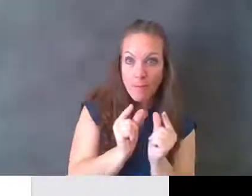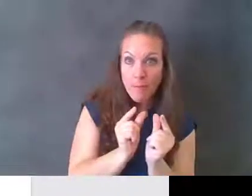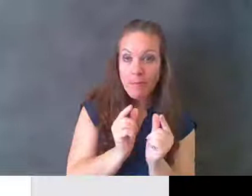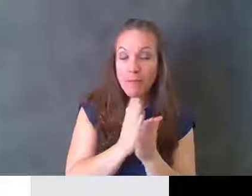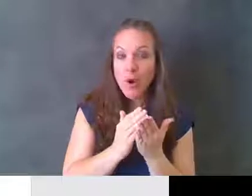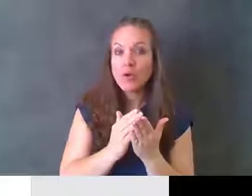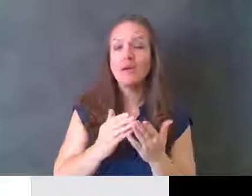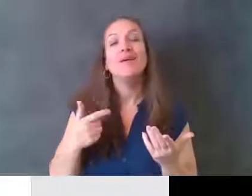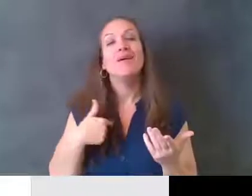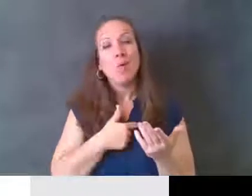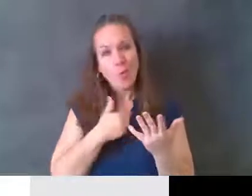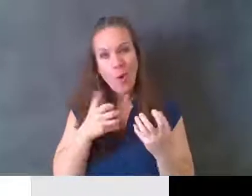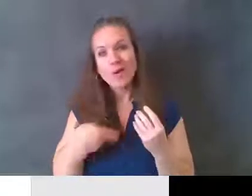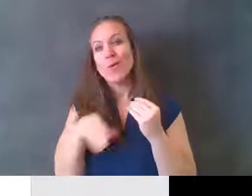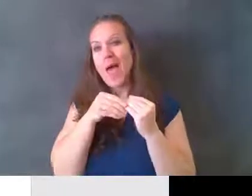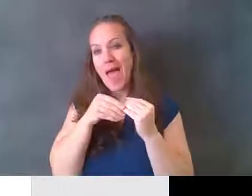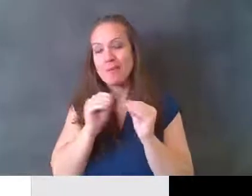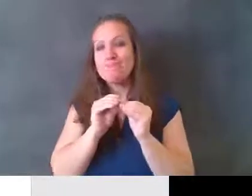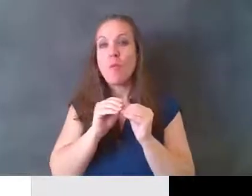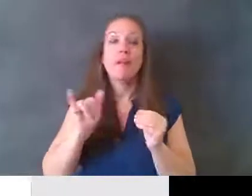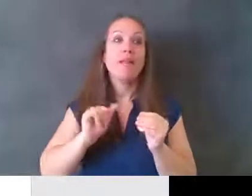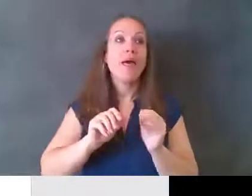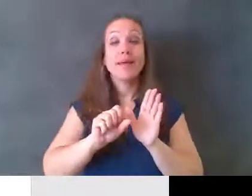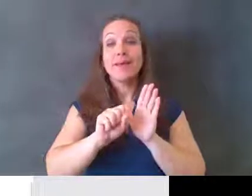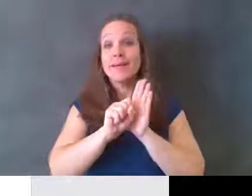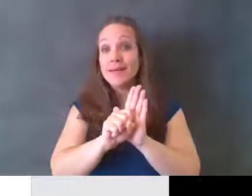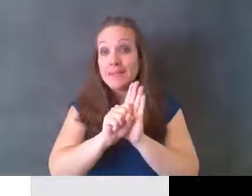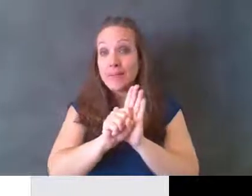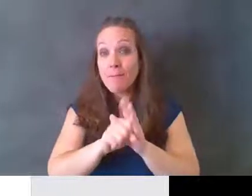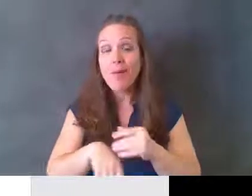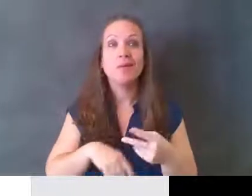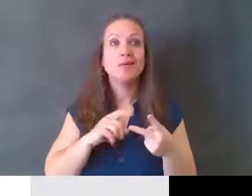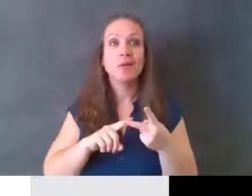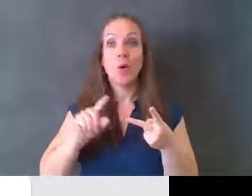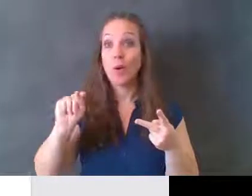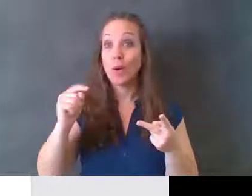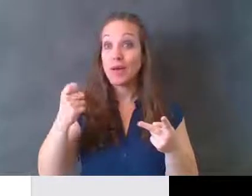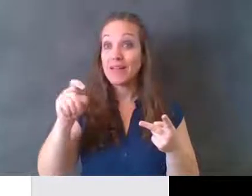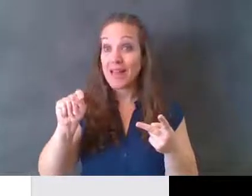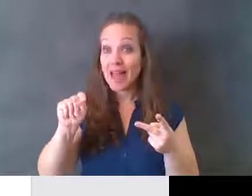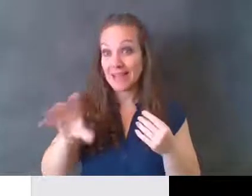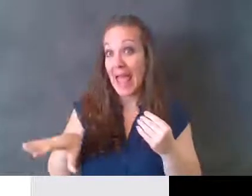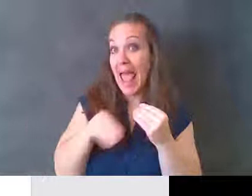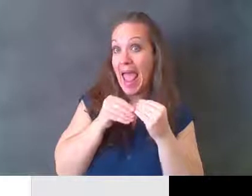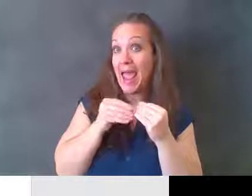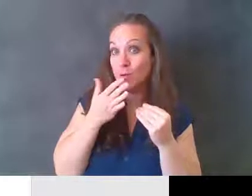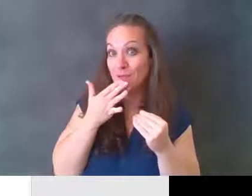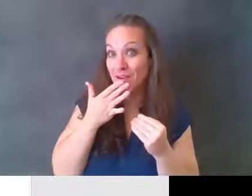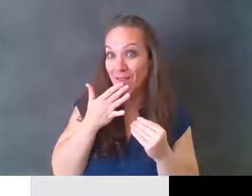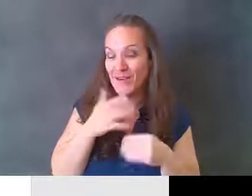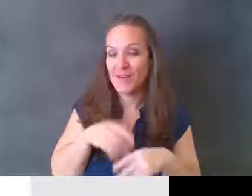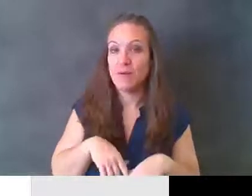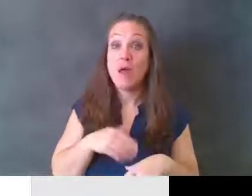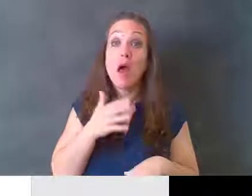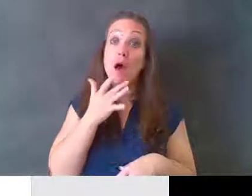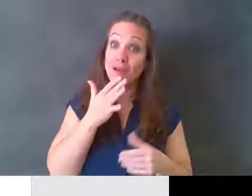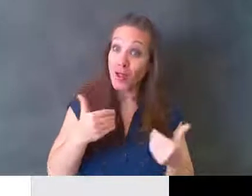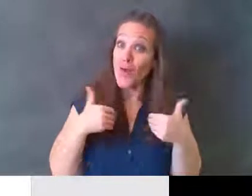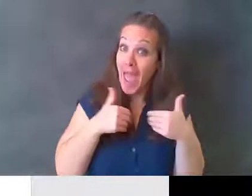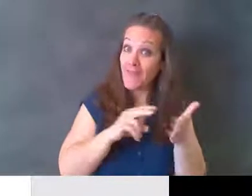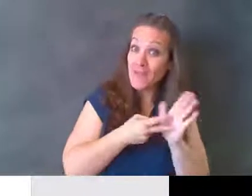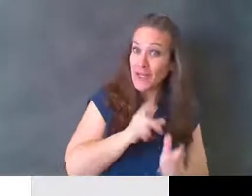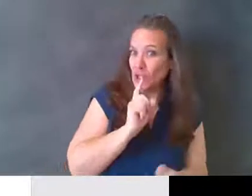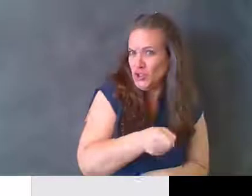things to convey meaning like symbols or text in addition to color. It's okay if color conveys meaning, but